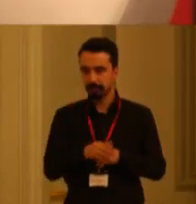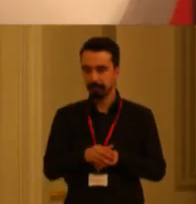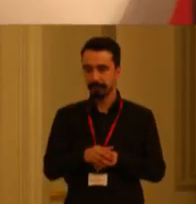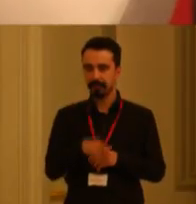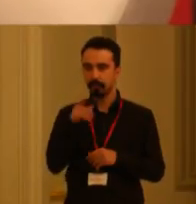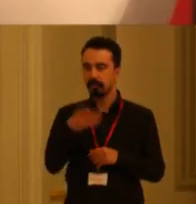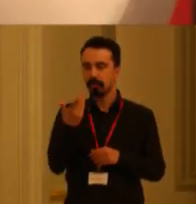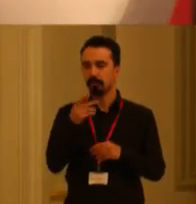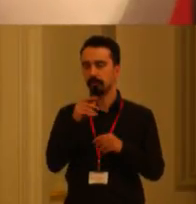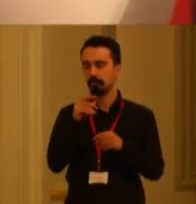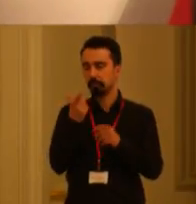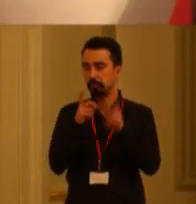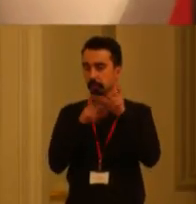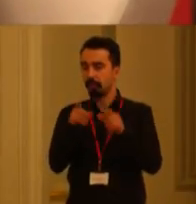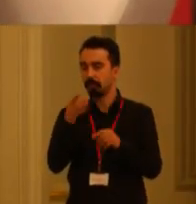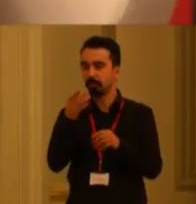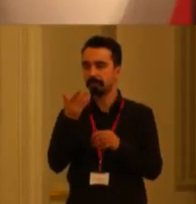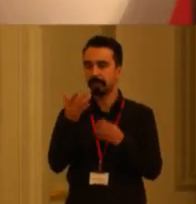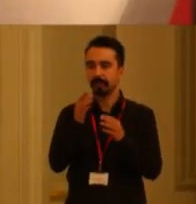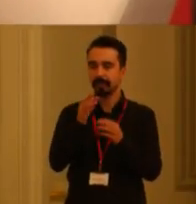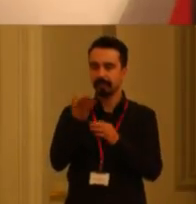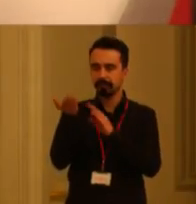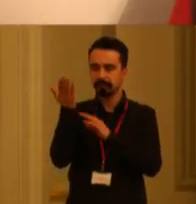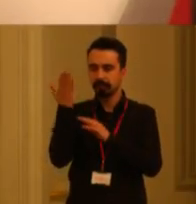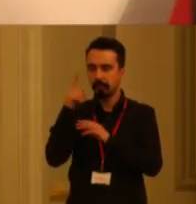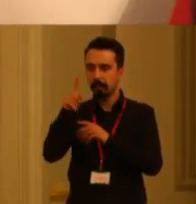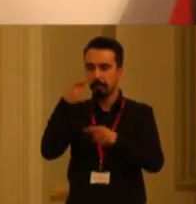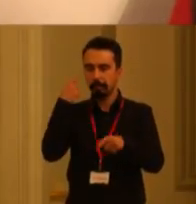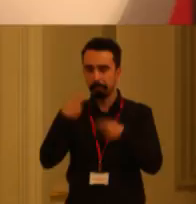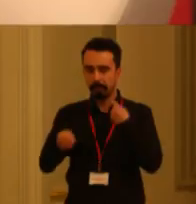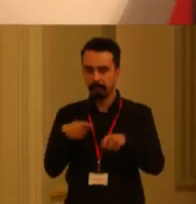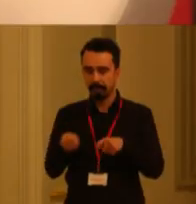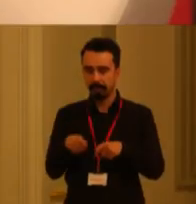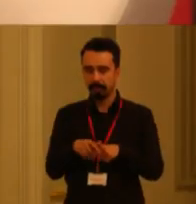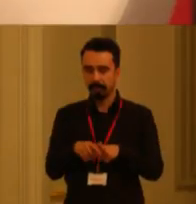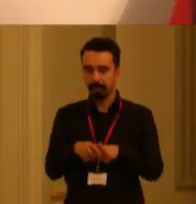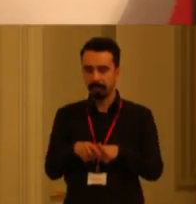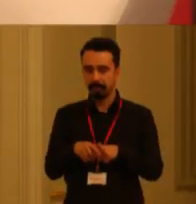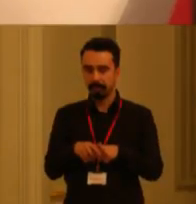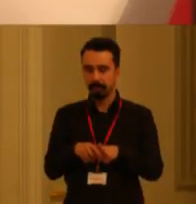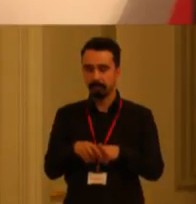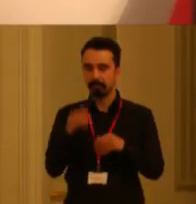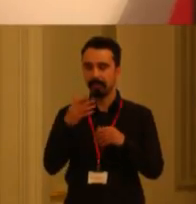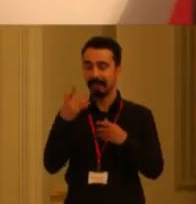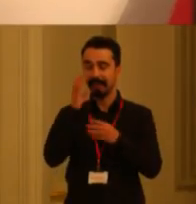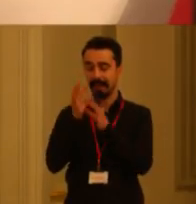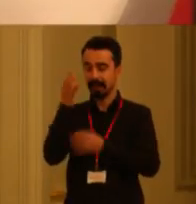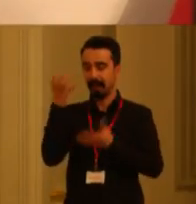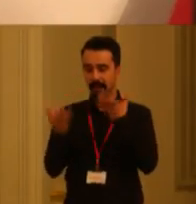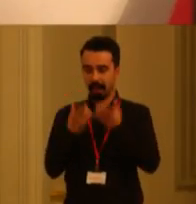who will take care of the child at home? That's the key question. And this, for instance, the other day we had